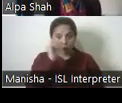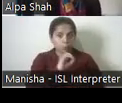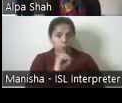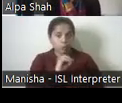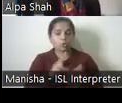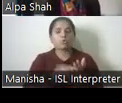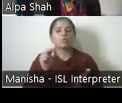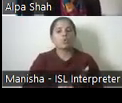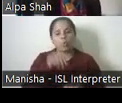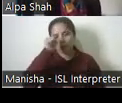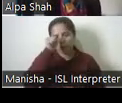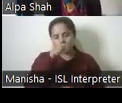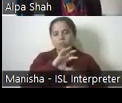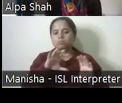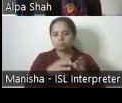non-Hinduized areas.